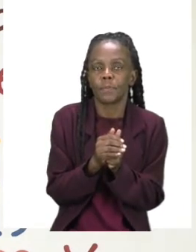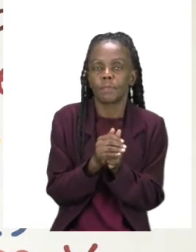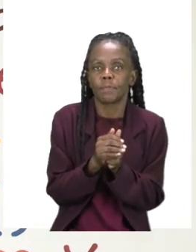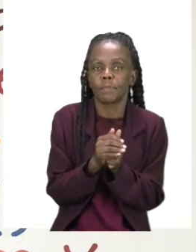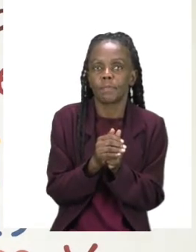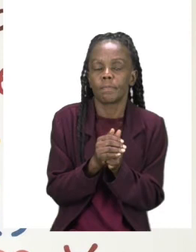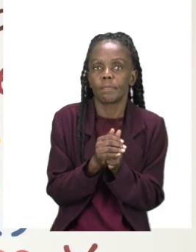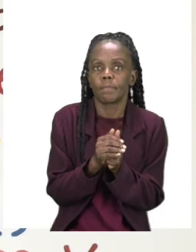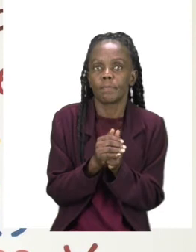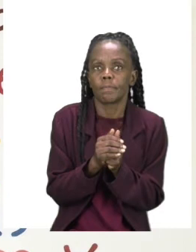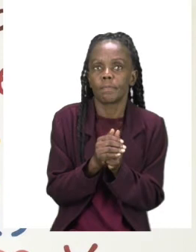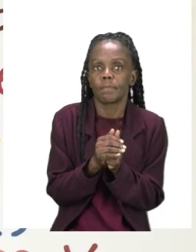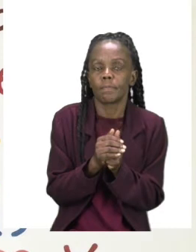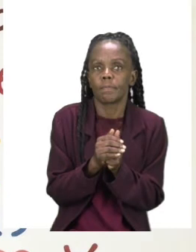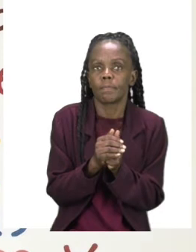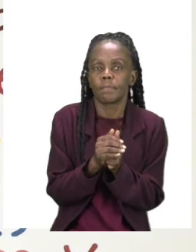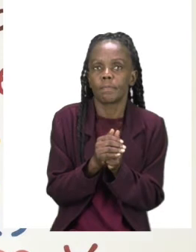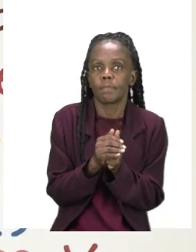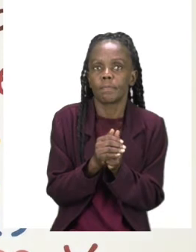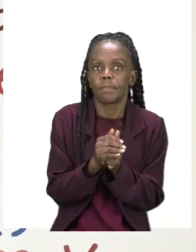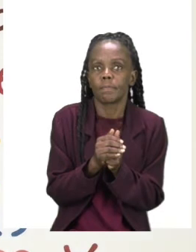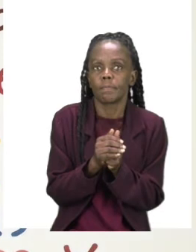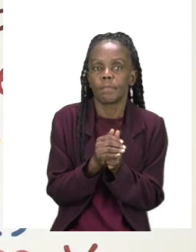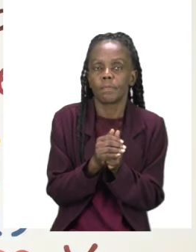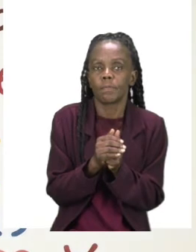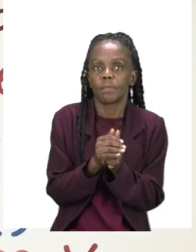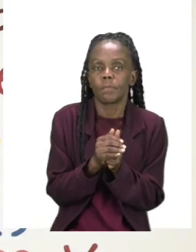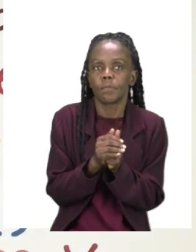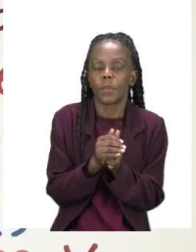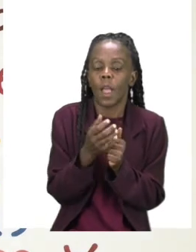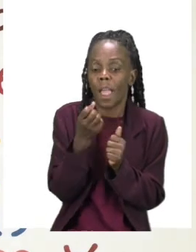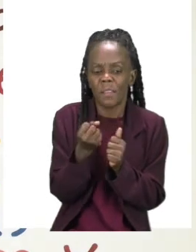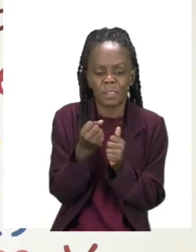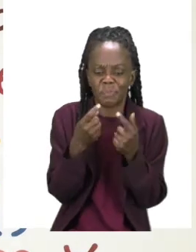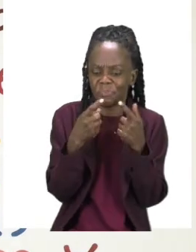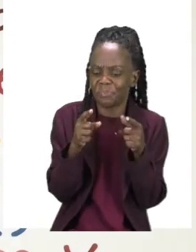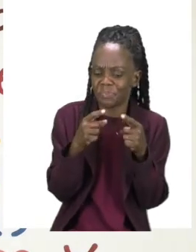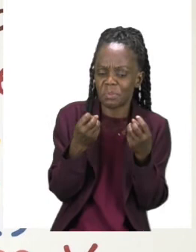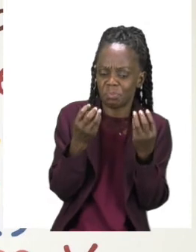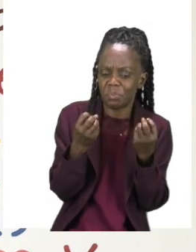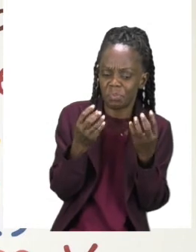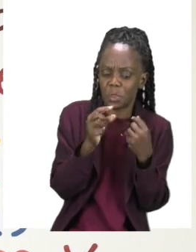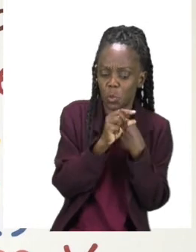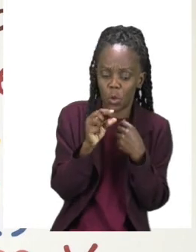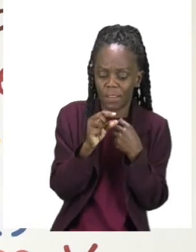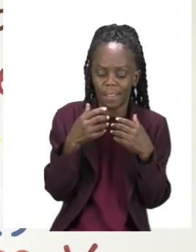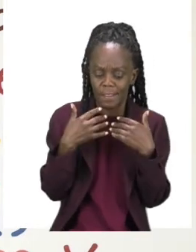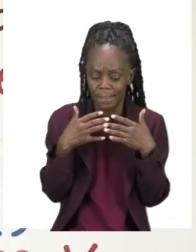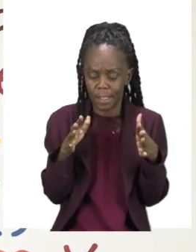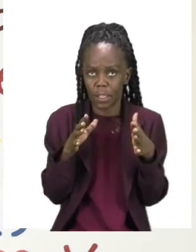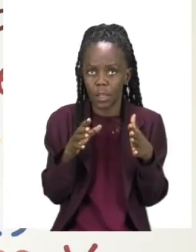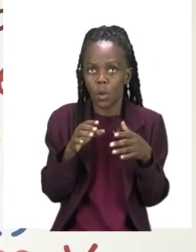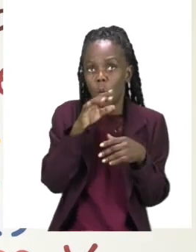line. Now there are many things or many words that start with O. The first one you